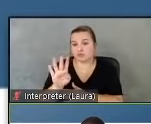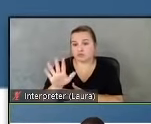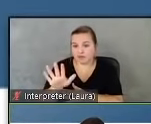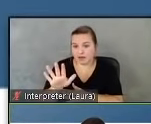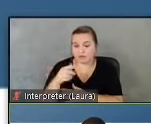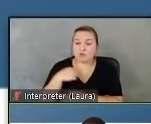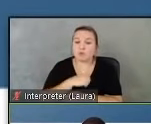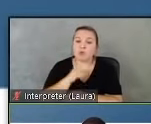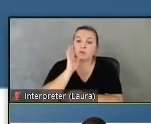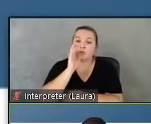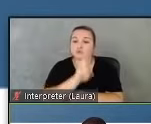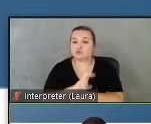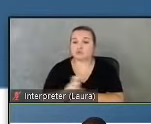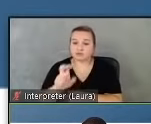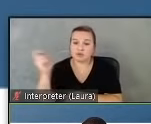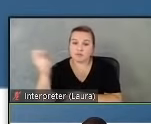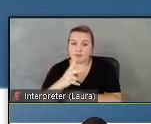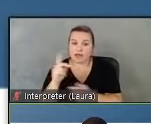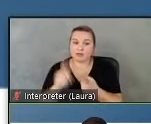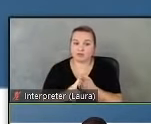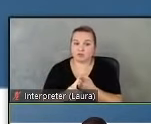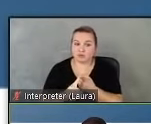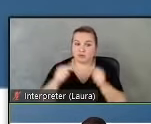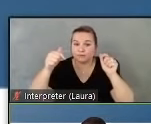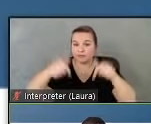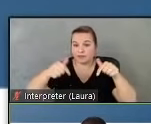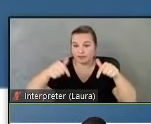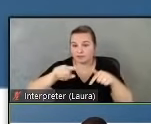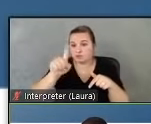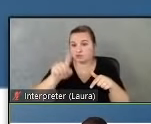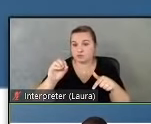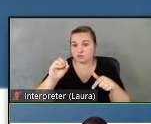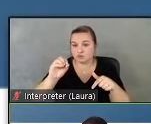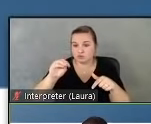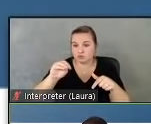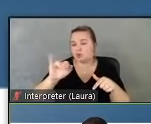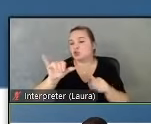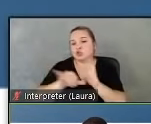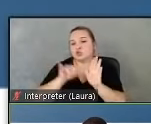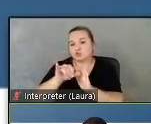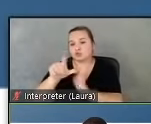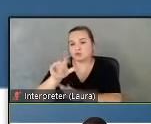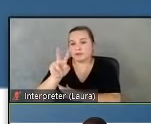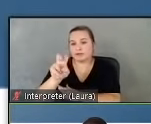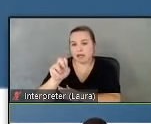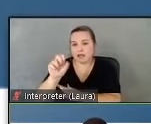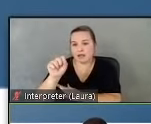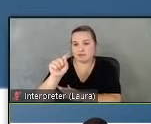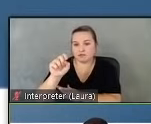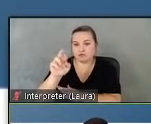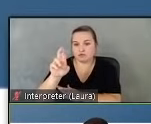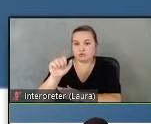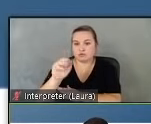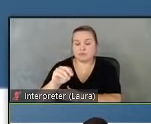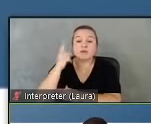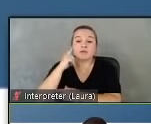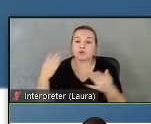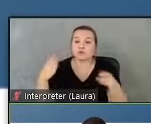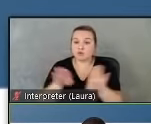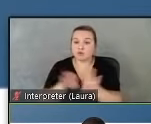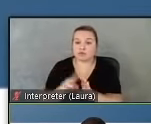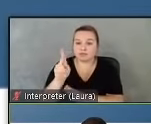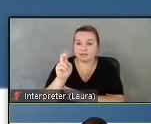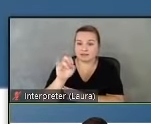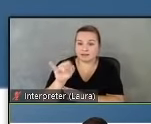will transition back into this Zoom or this YouTube live stream for our closing keynote remarks